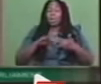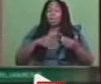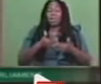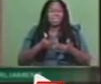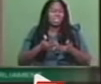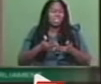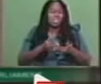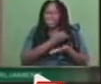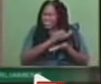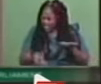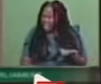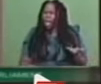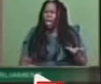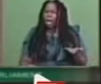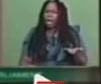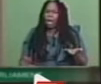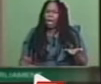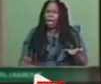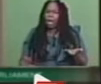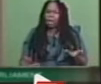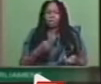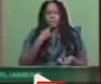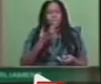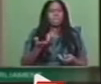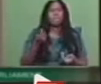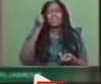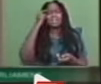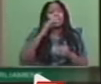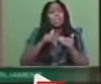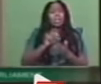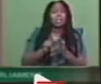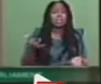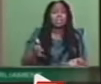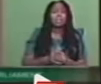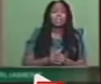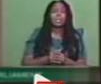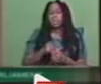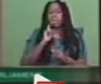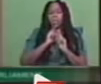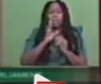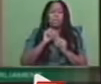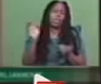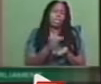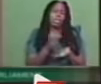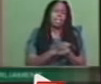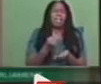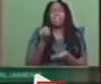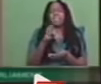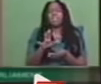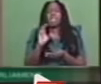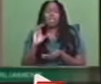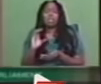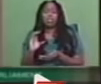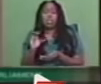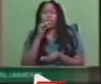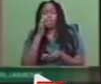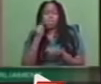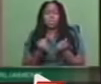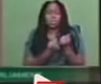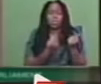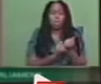collated the information and processed these individuals to collect the 1,500 food support grant should have processed their